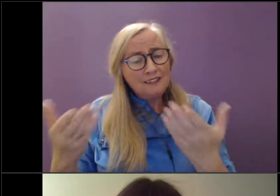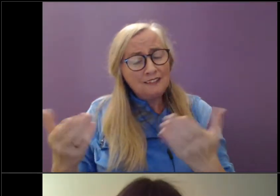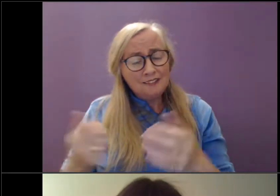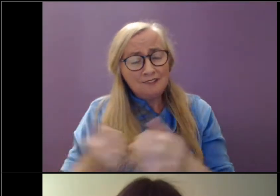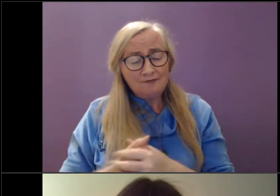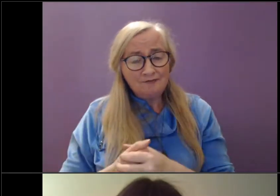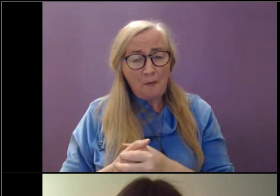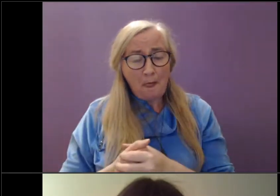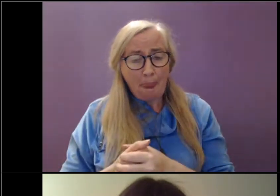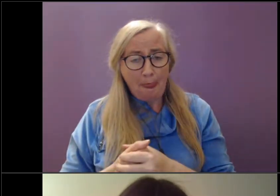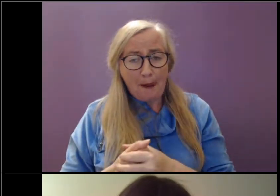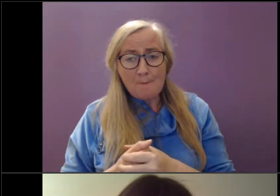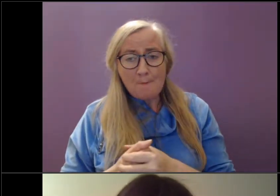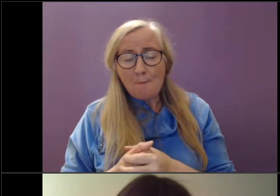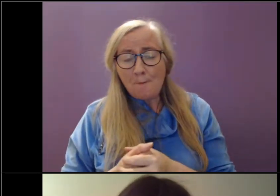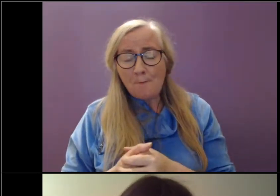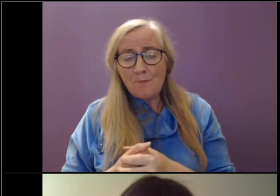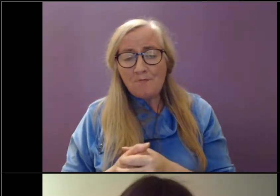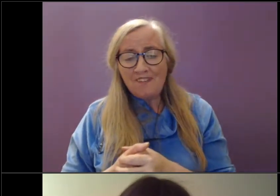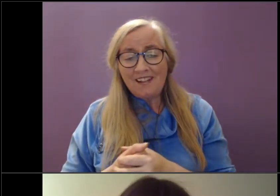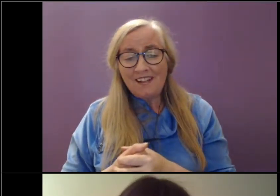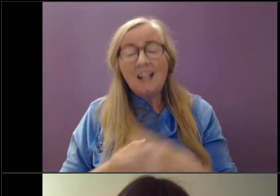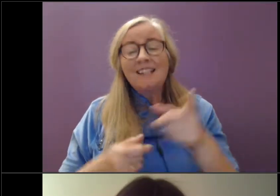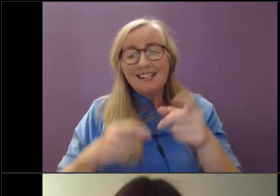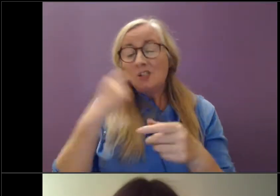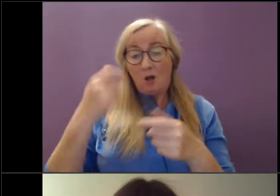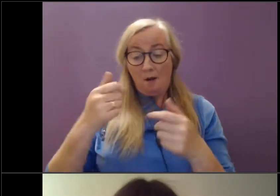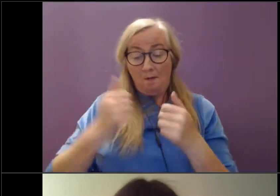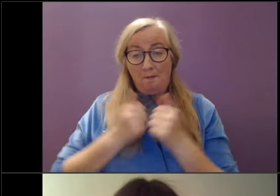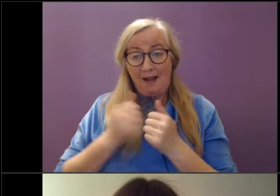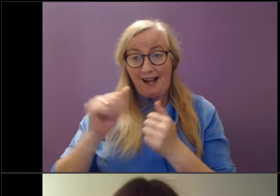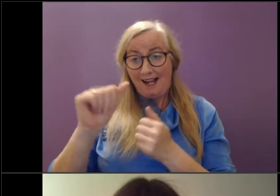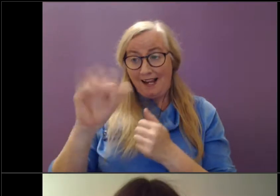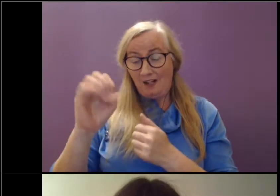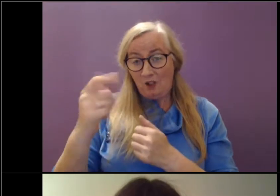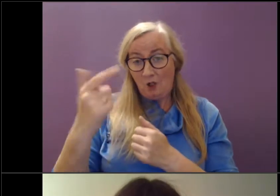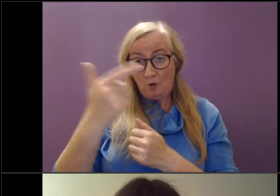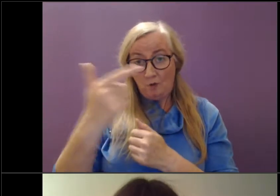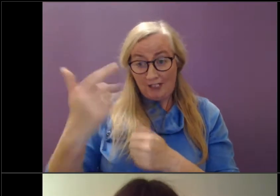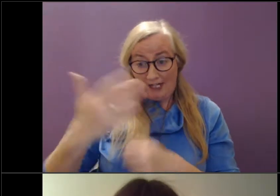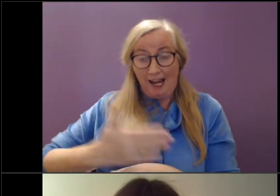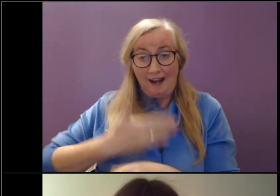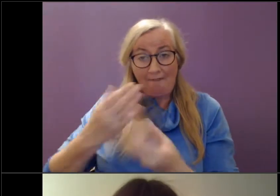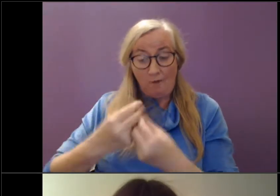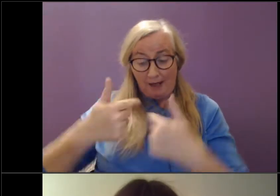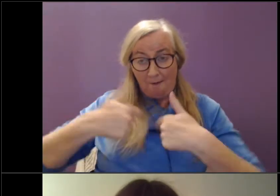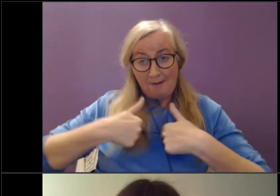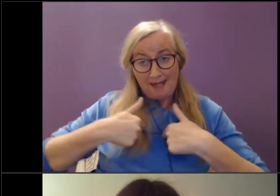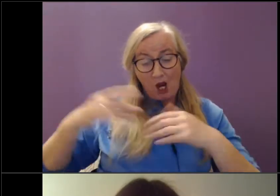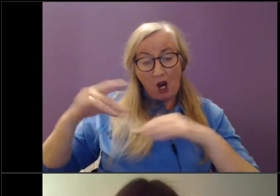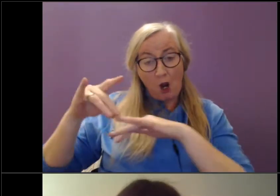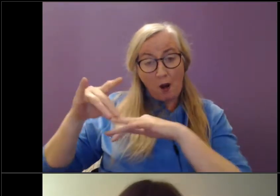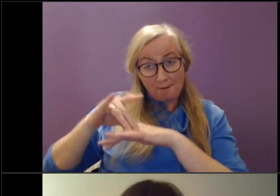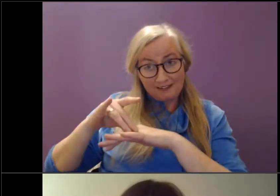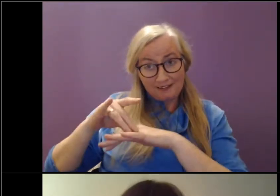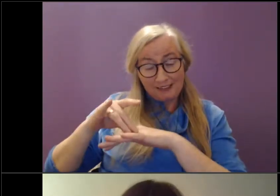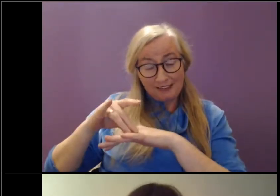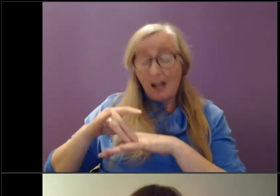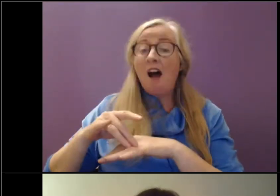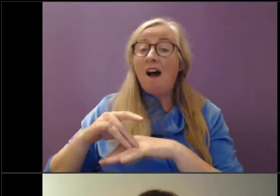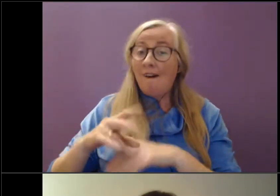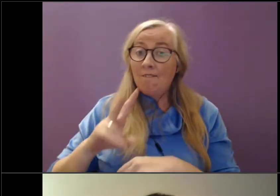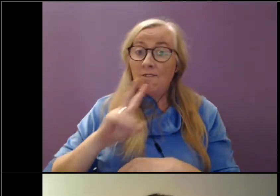Will I repeat that? Yeah, maybe. Okay. I have a 22-year-old who loses it with myself and my husband and is pretty verbally